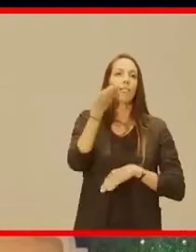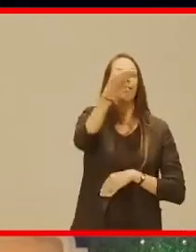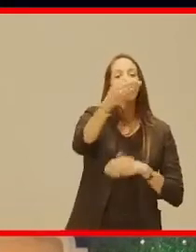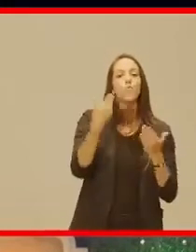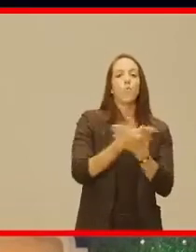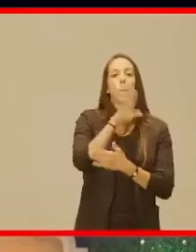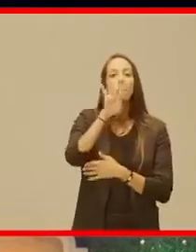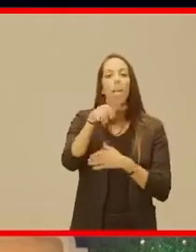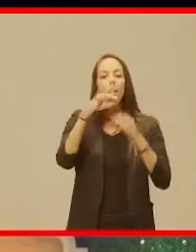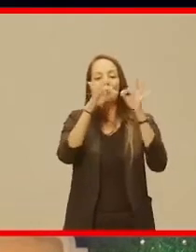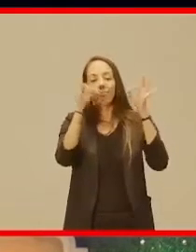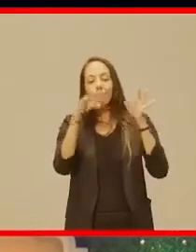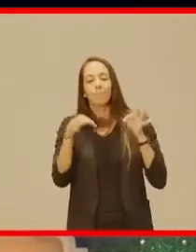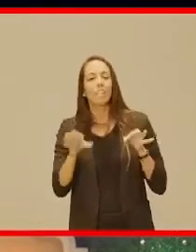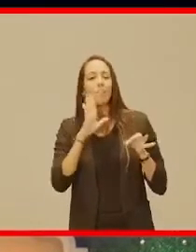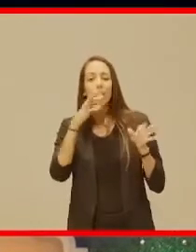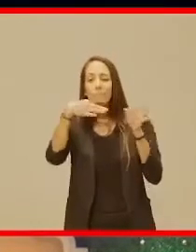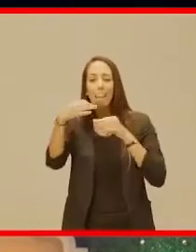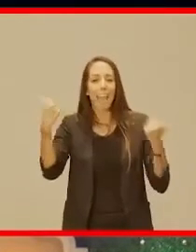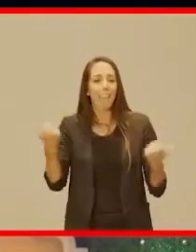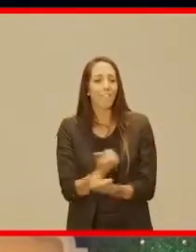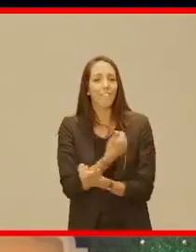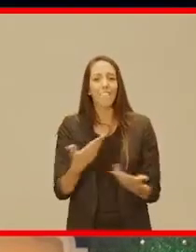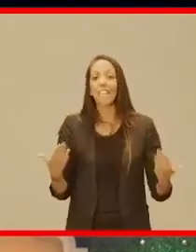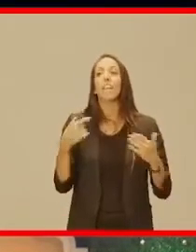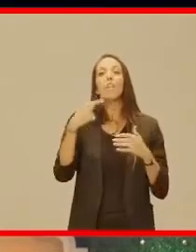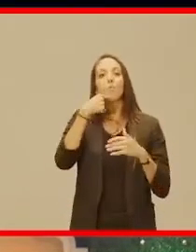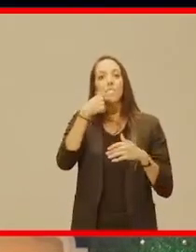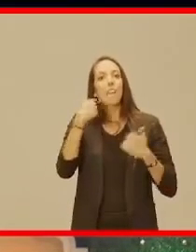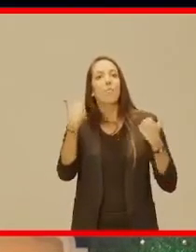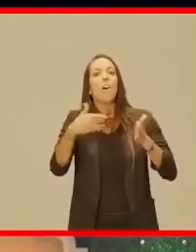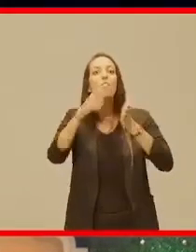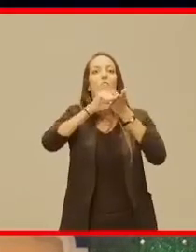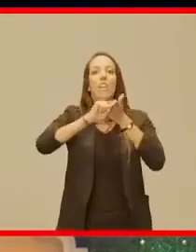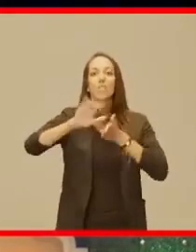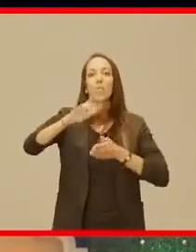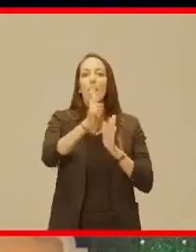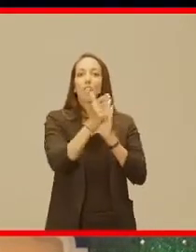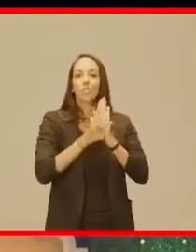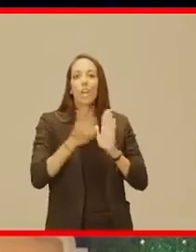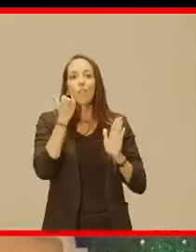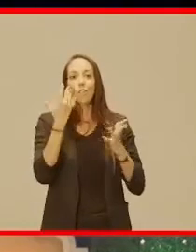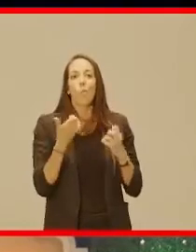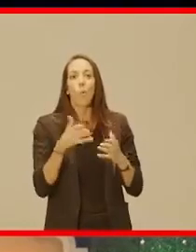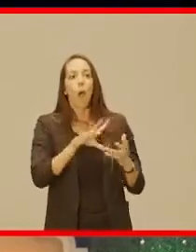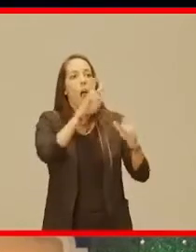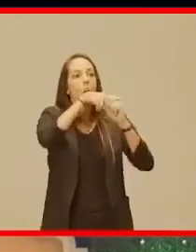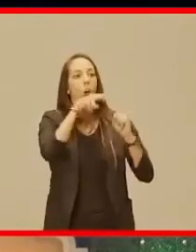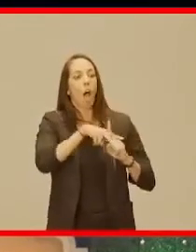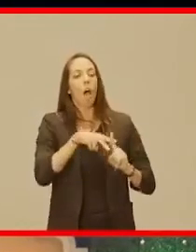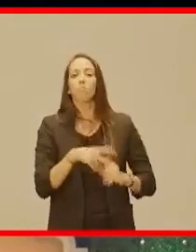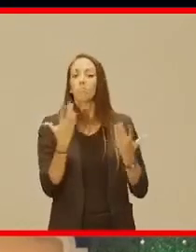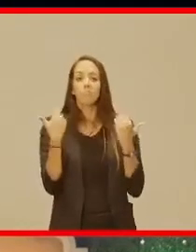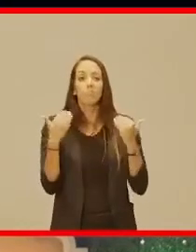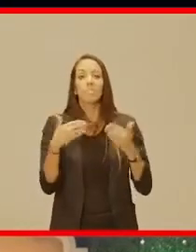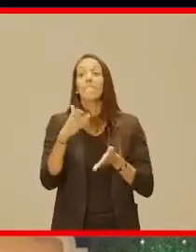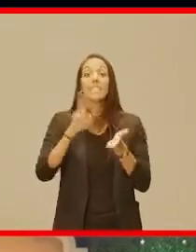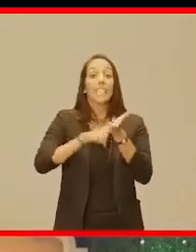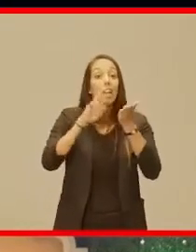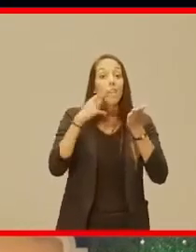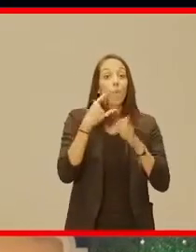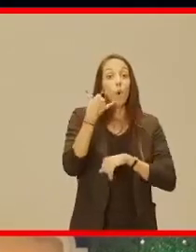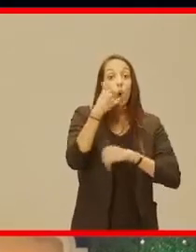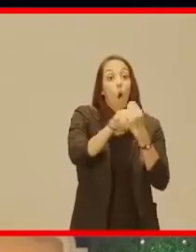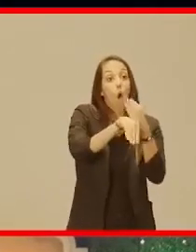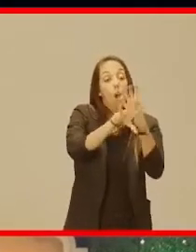good for our families. We need you to write your legislator or call them. So you can sign up for that call, and you're here now,